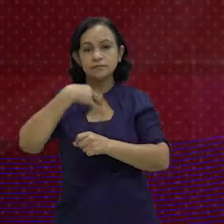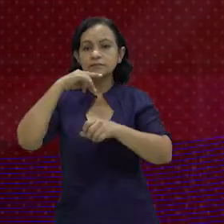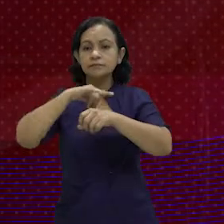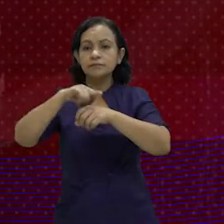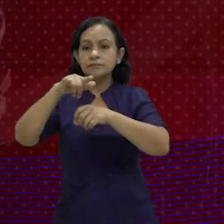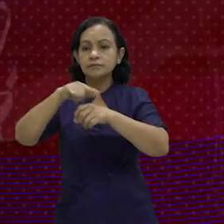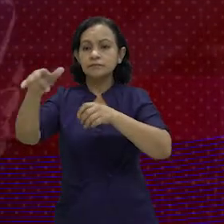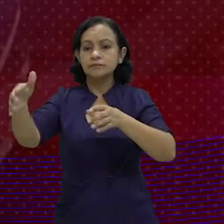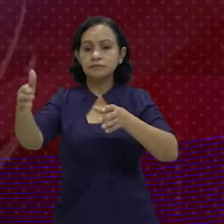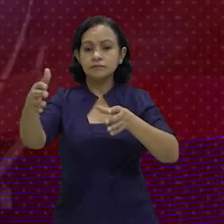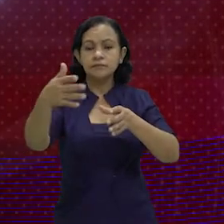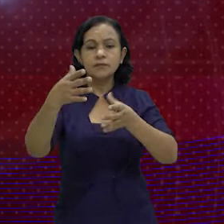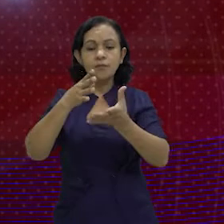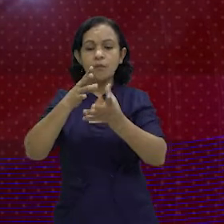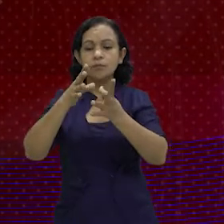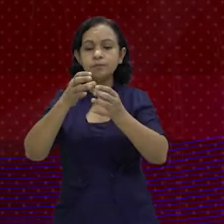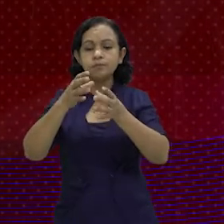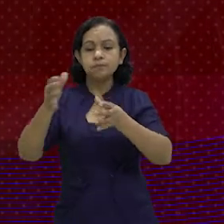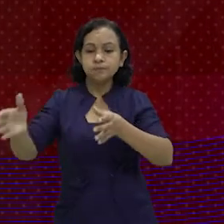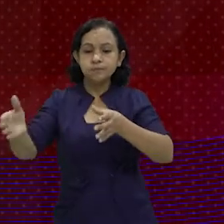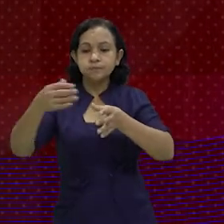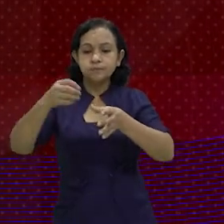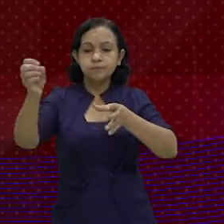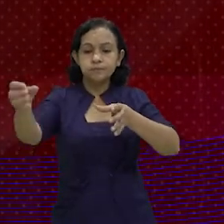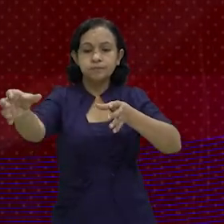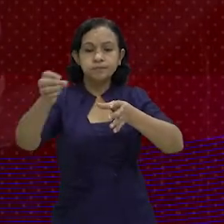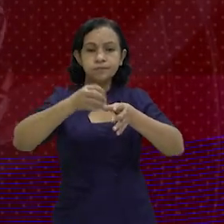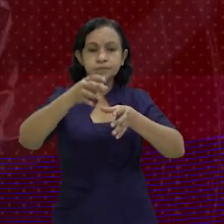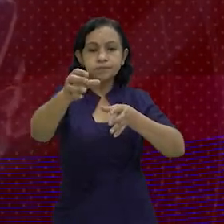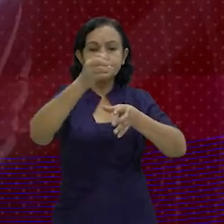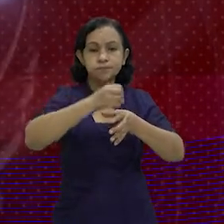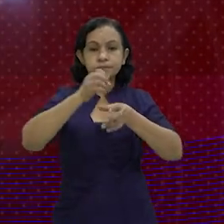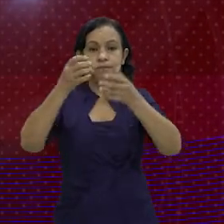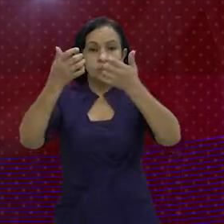the plastic and we have to